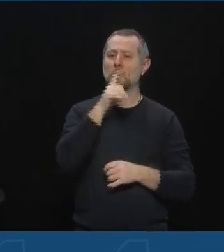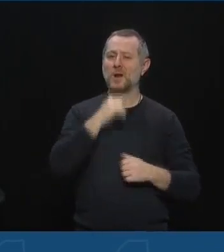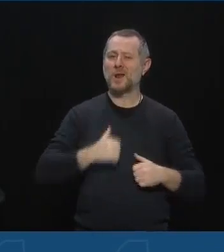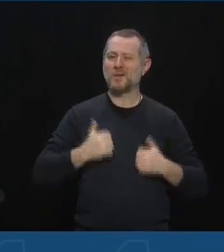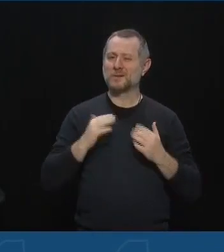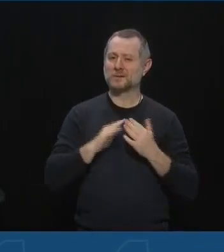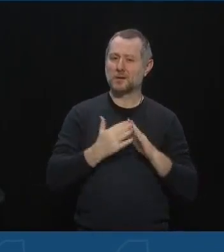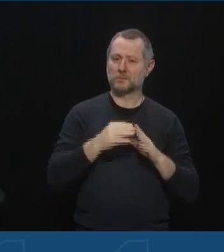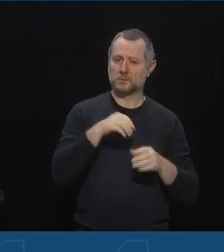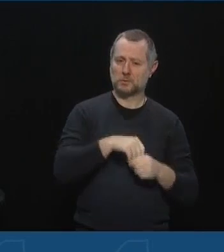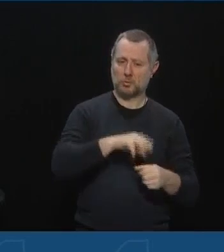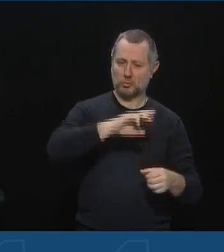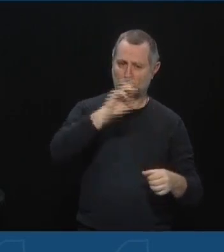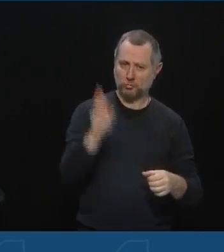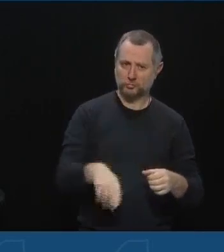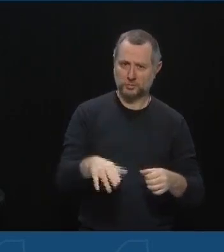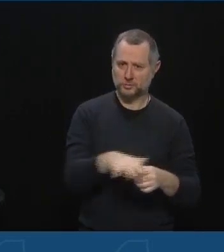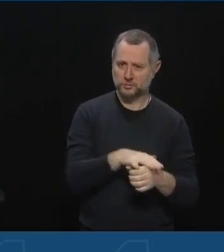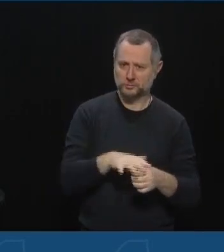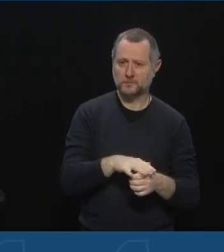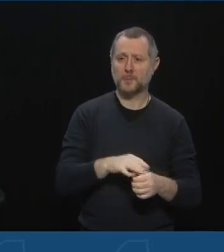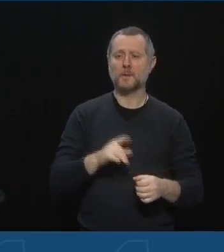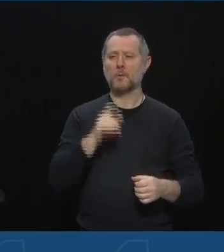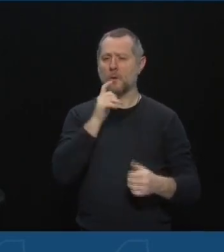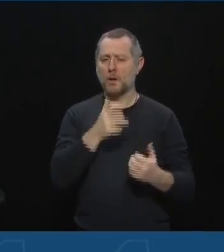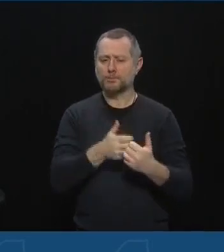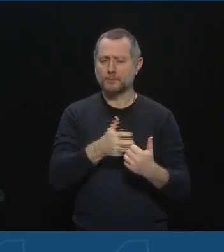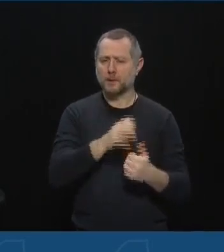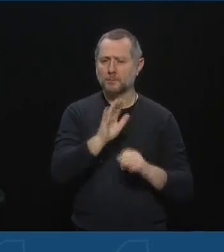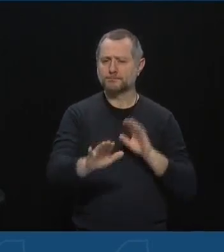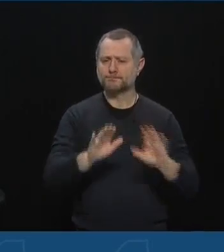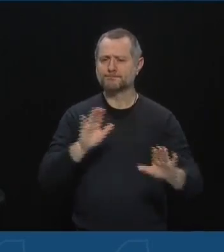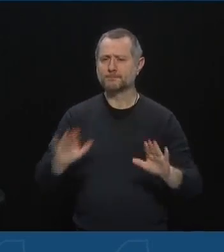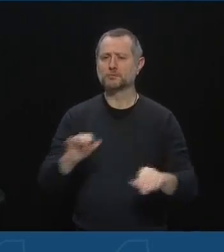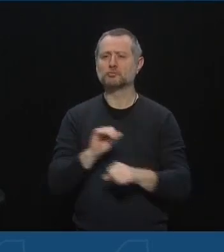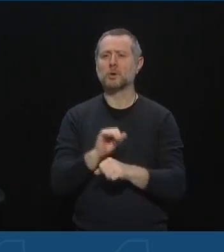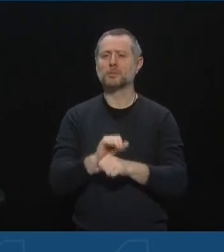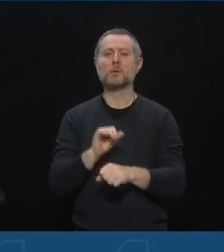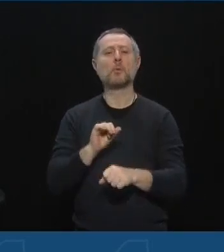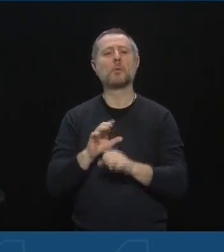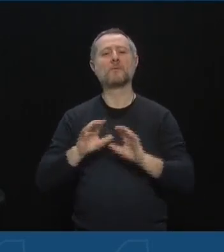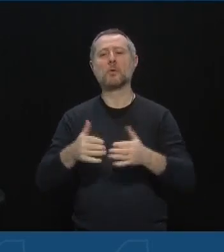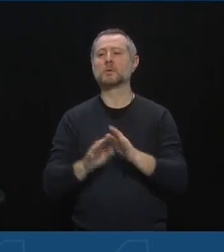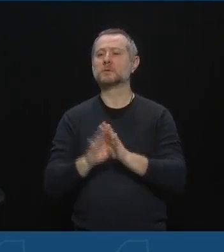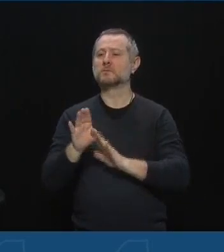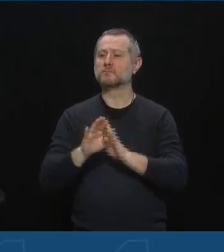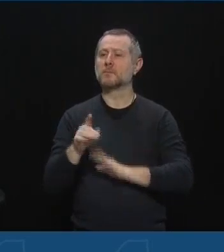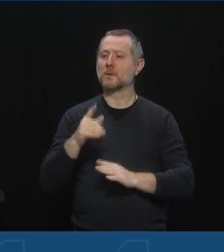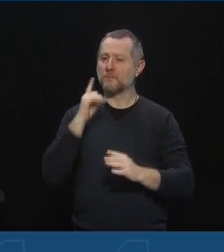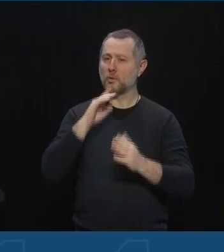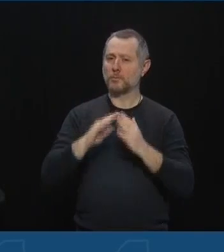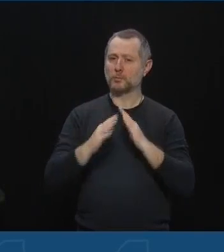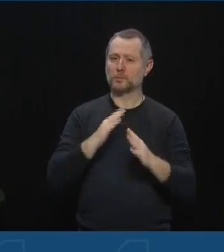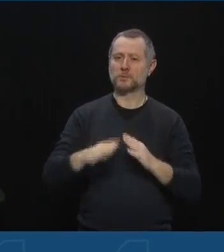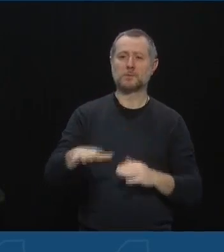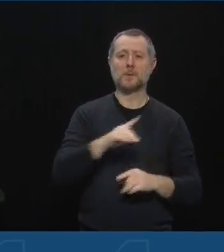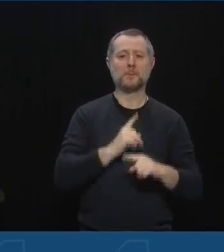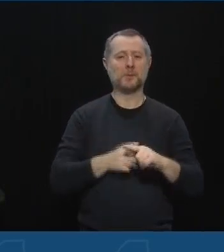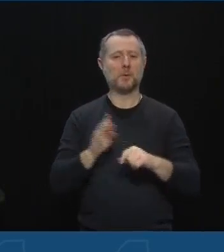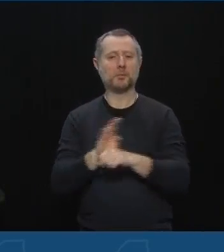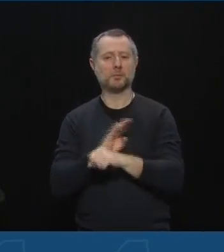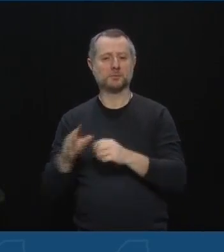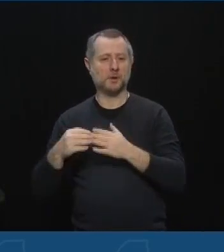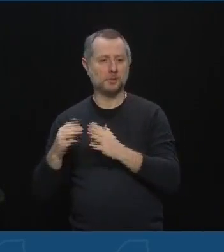and to strategically meet the growing economic and workforce development needs of our community and business leaders.